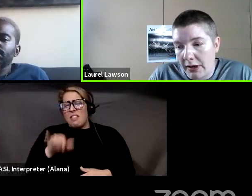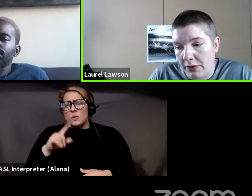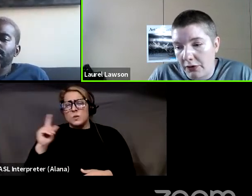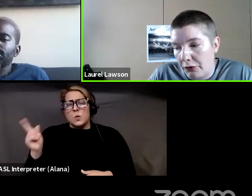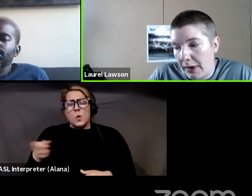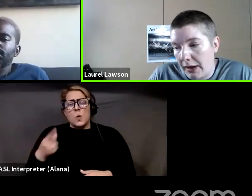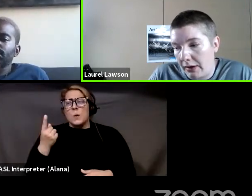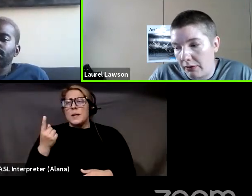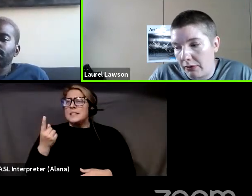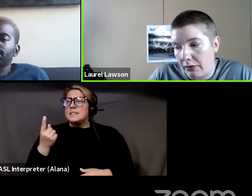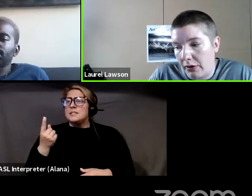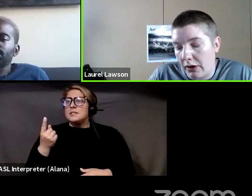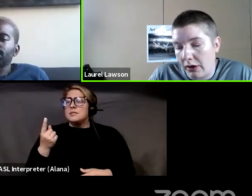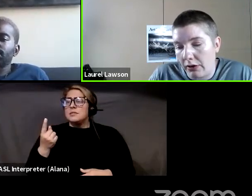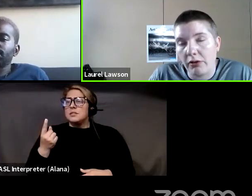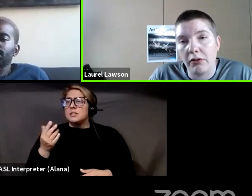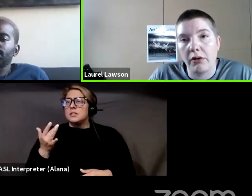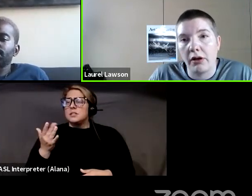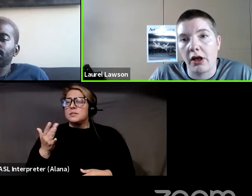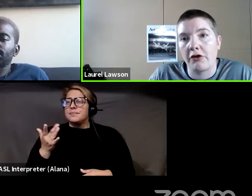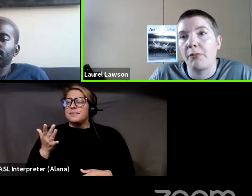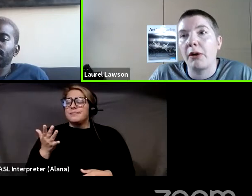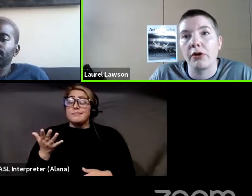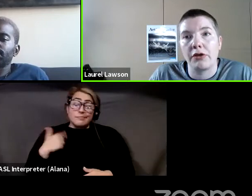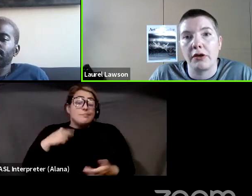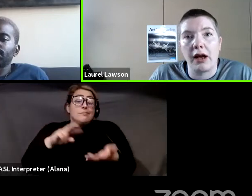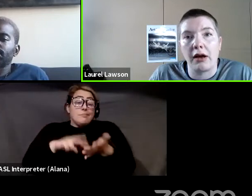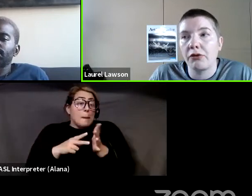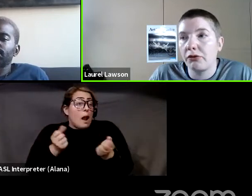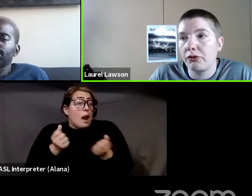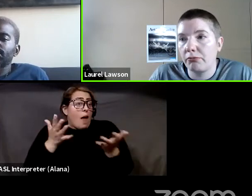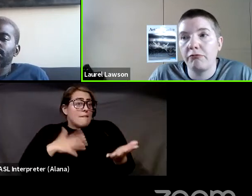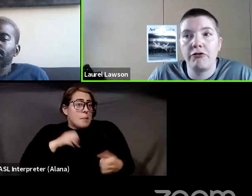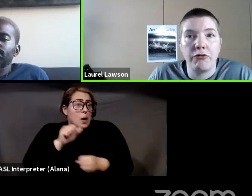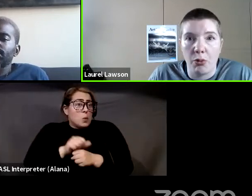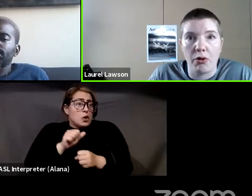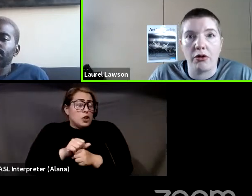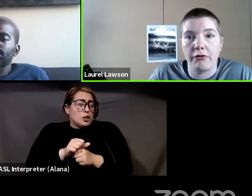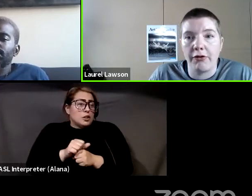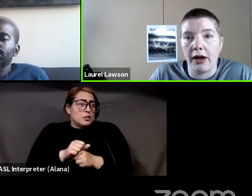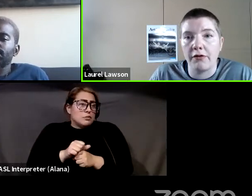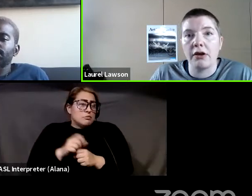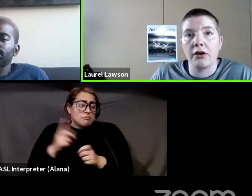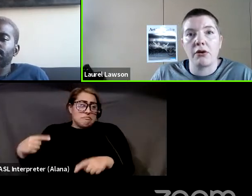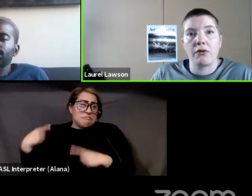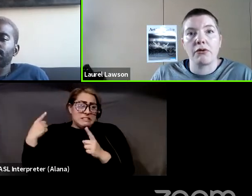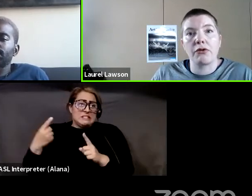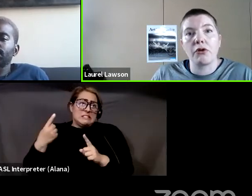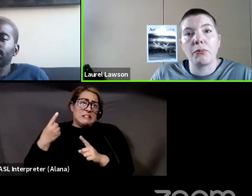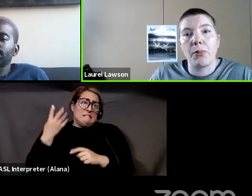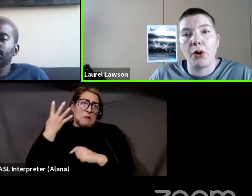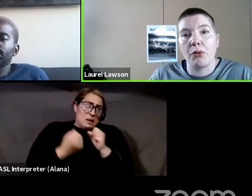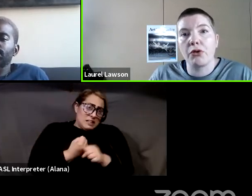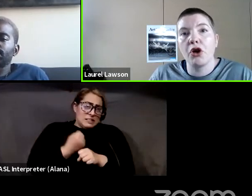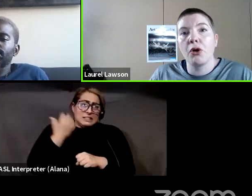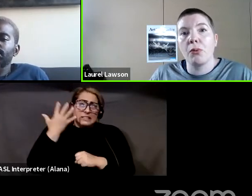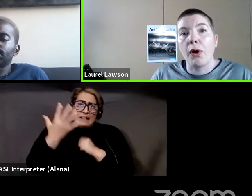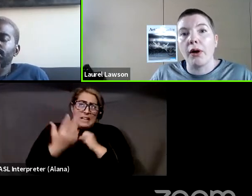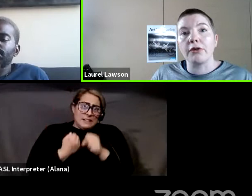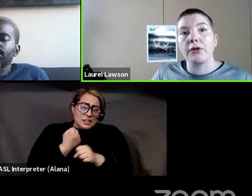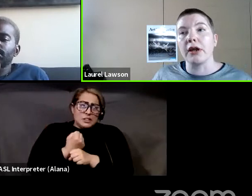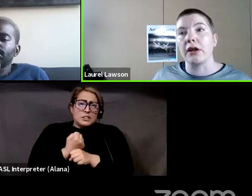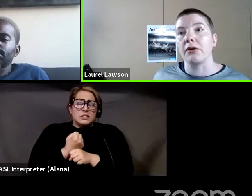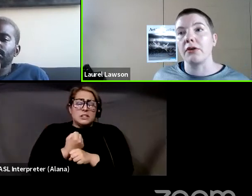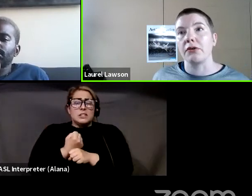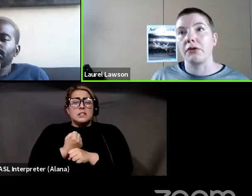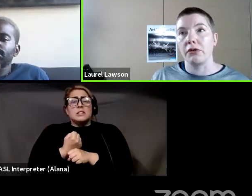I mean, this has been a lot of my work in the last 4 or 5 years, both